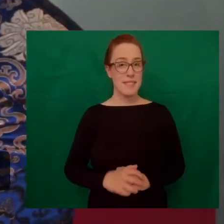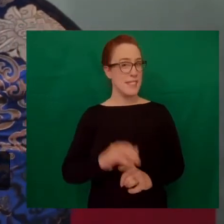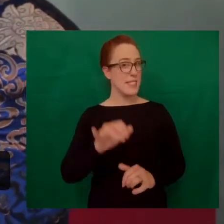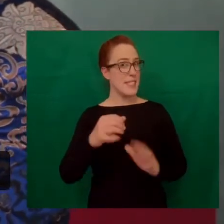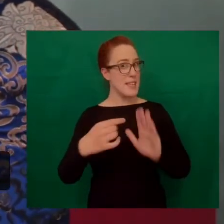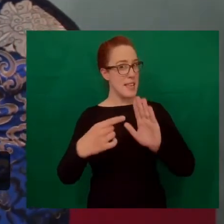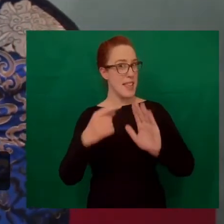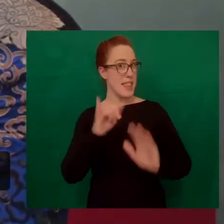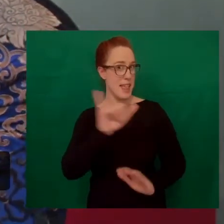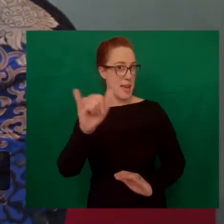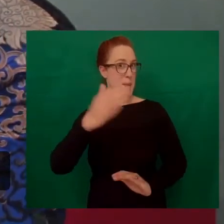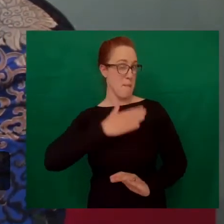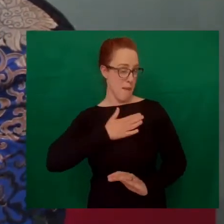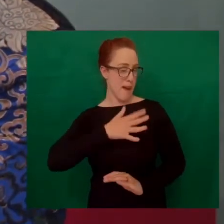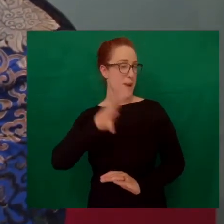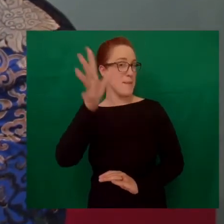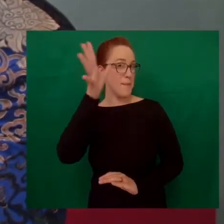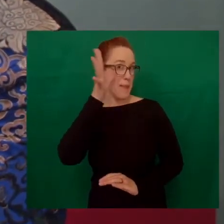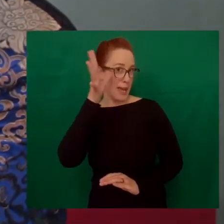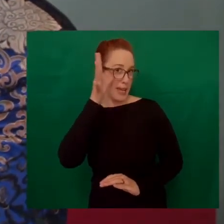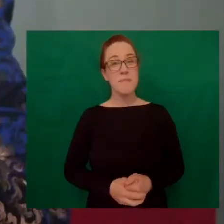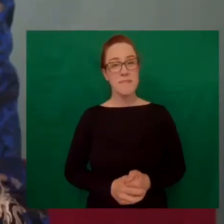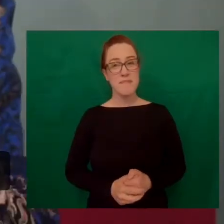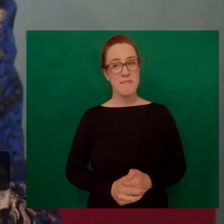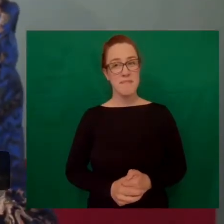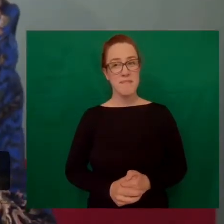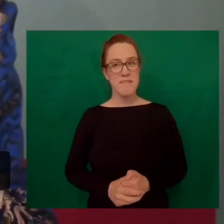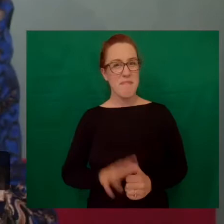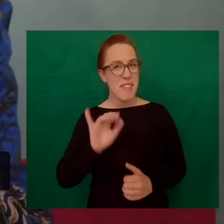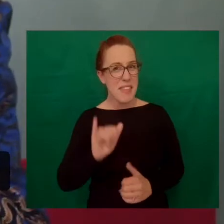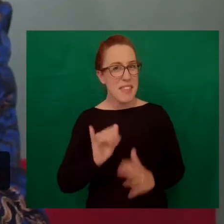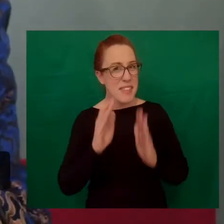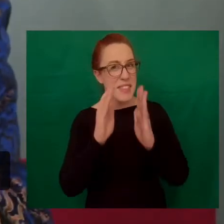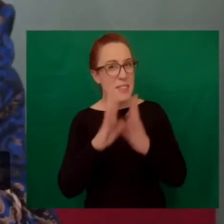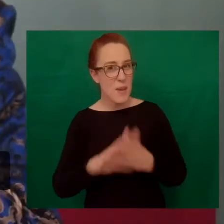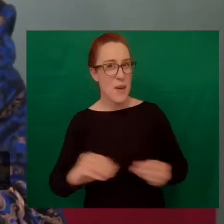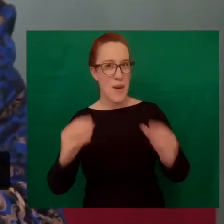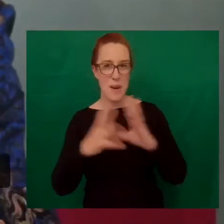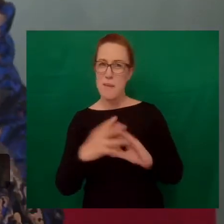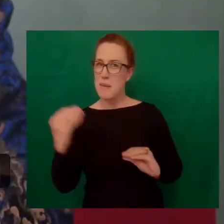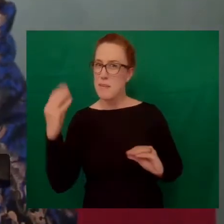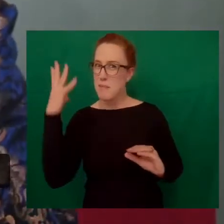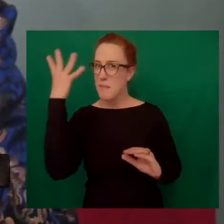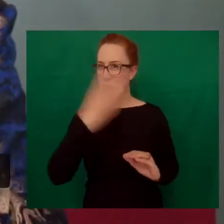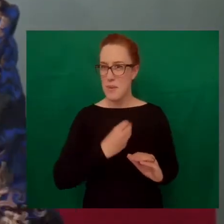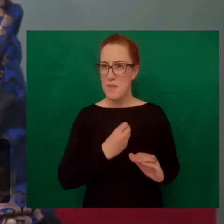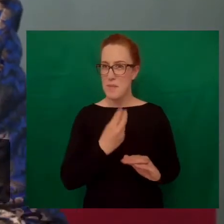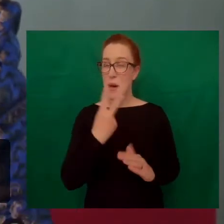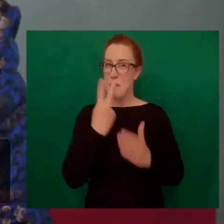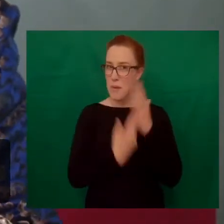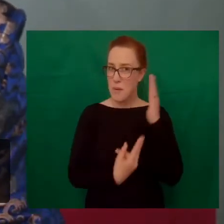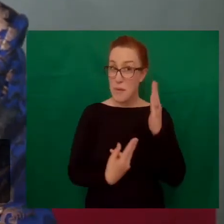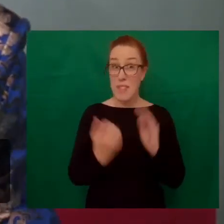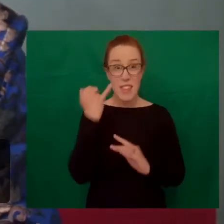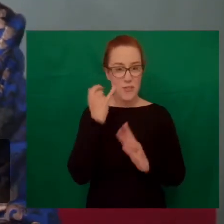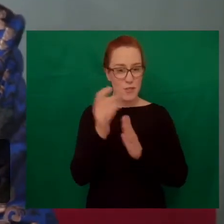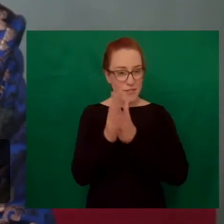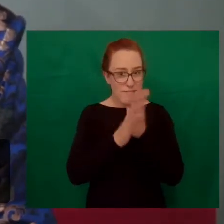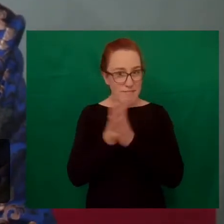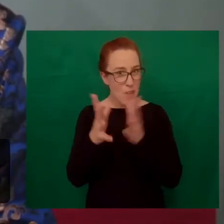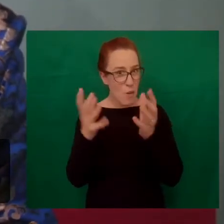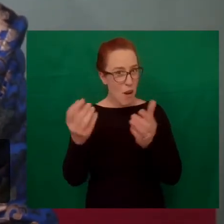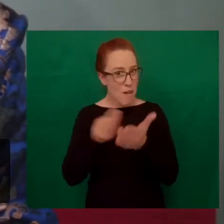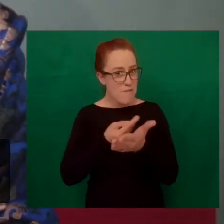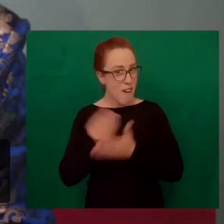Like my Maddie. That was such a great story, don't you think? Both of them were. And if you're interested in